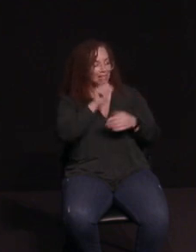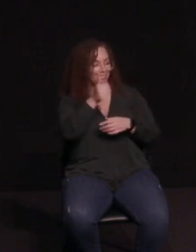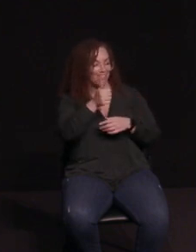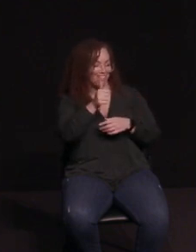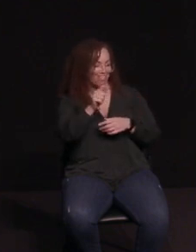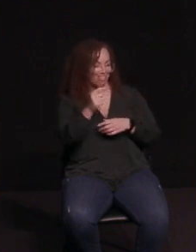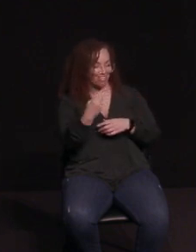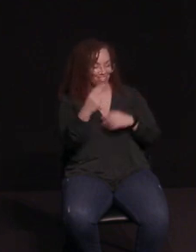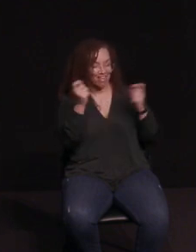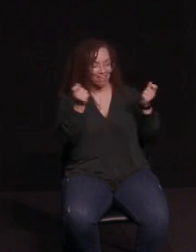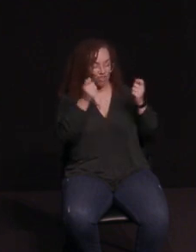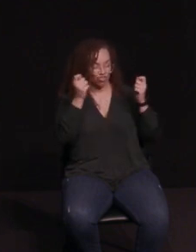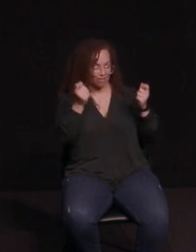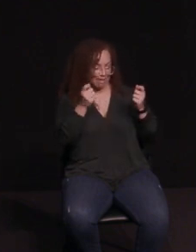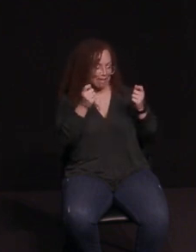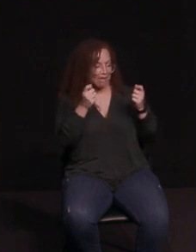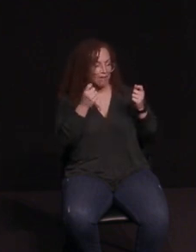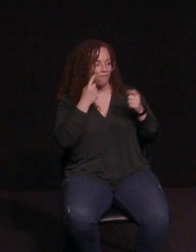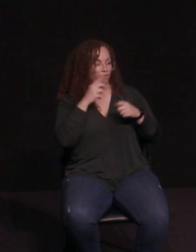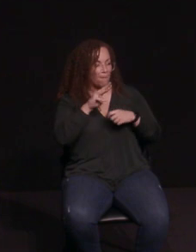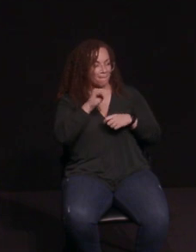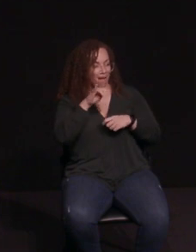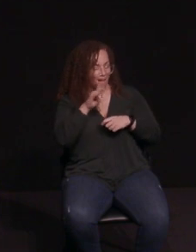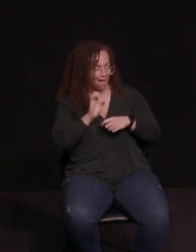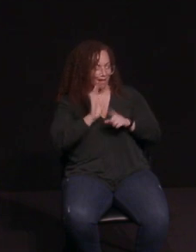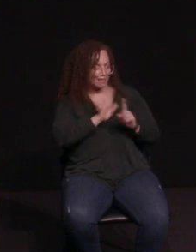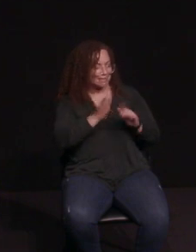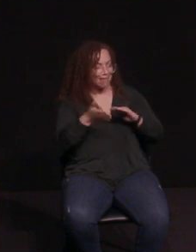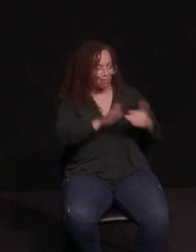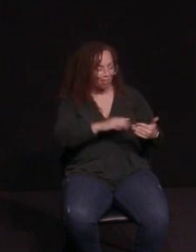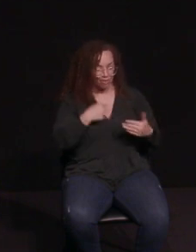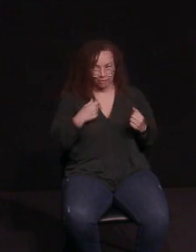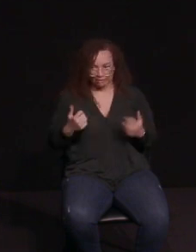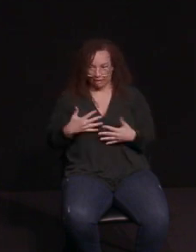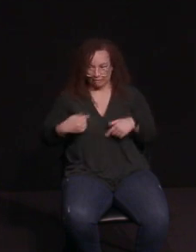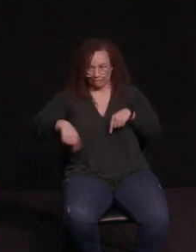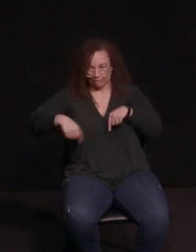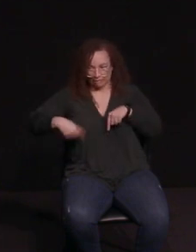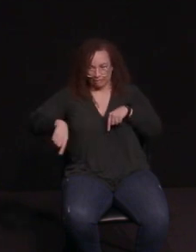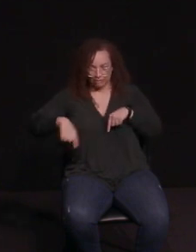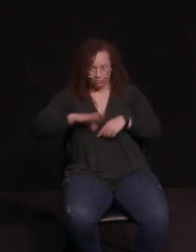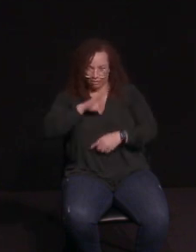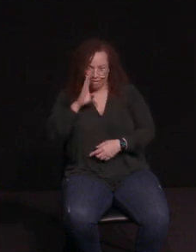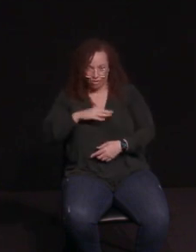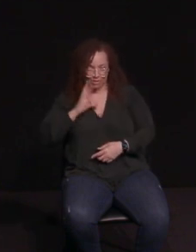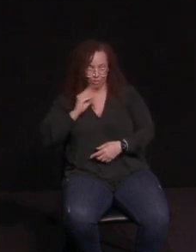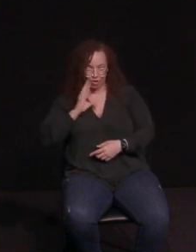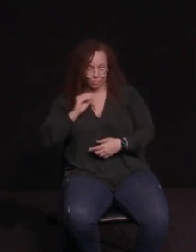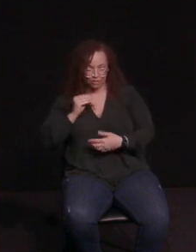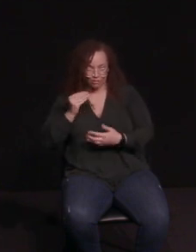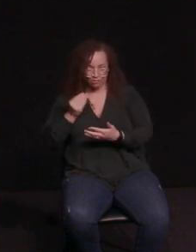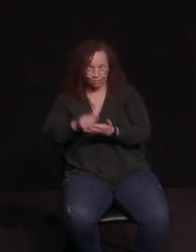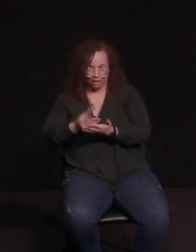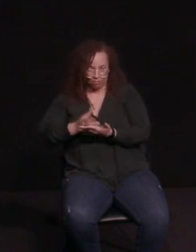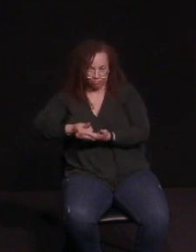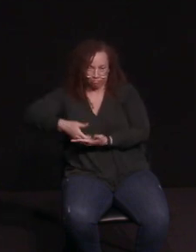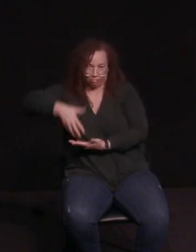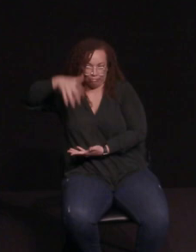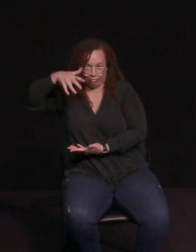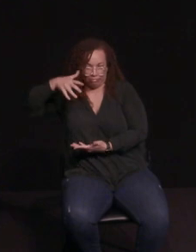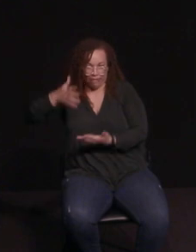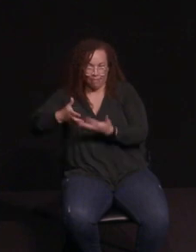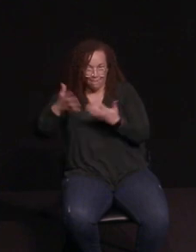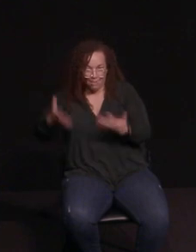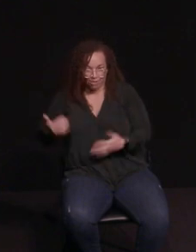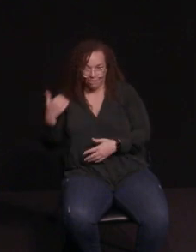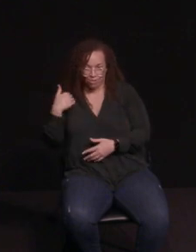death. And I was scared because I had never raised any kind of money like that before. But I knew And what you